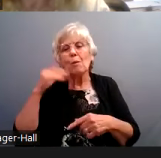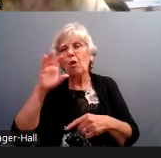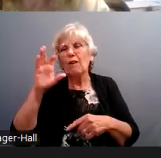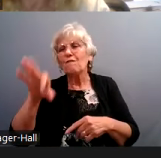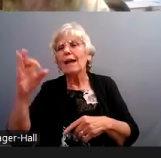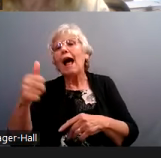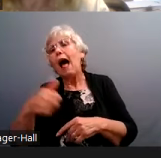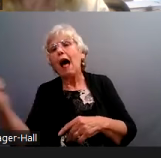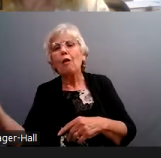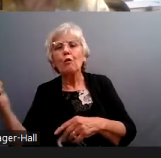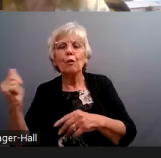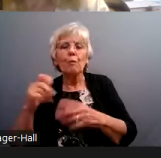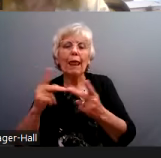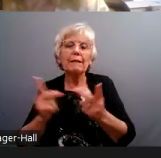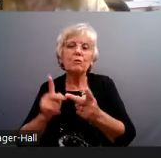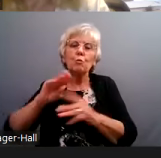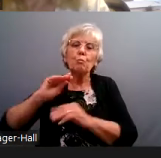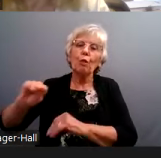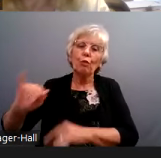options for those kittens.